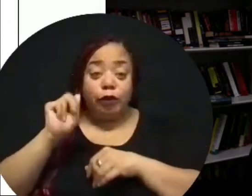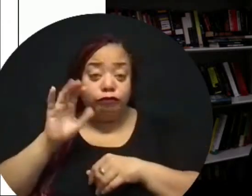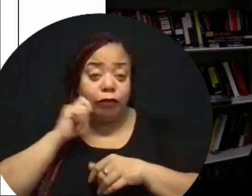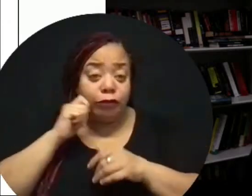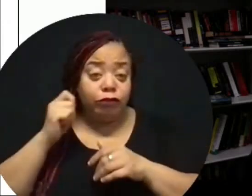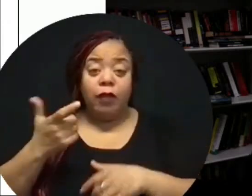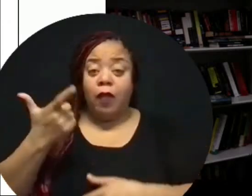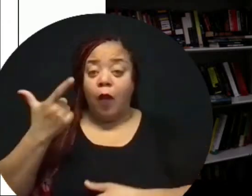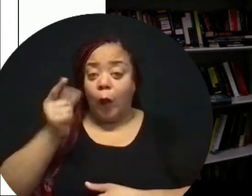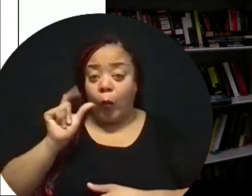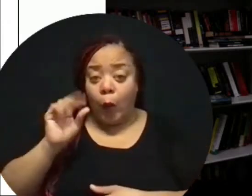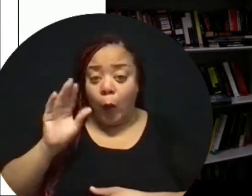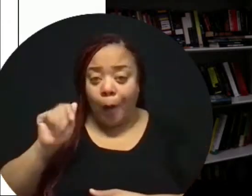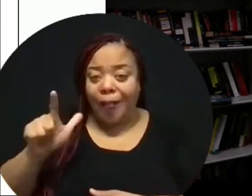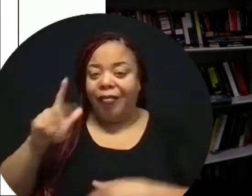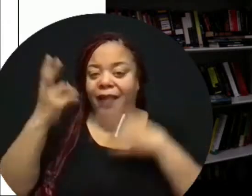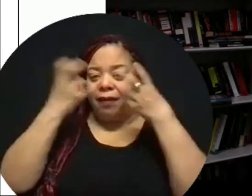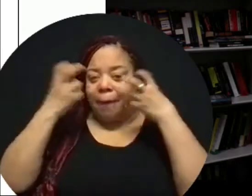think,